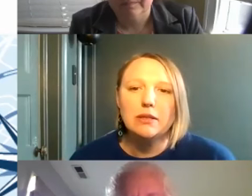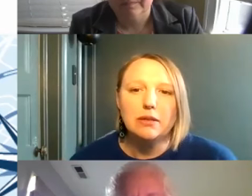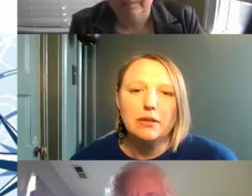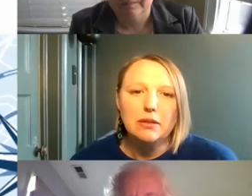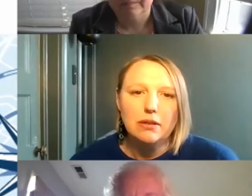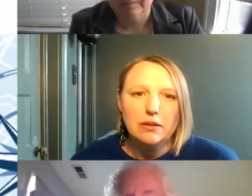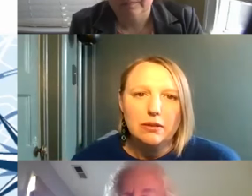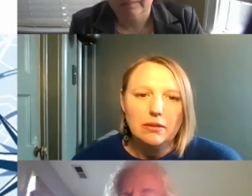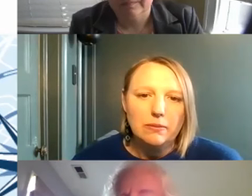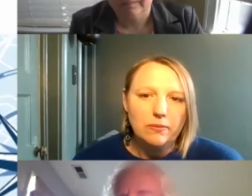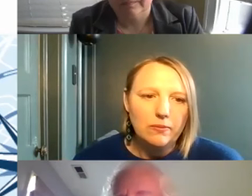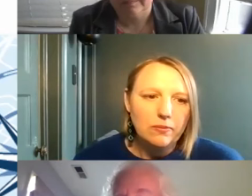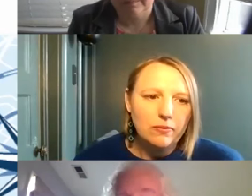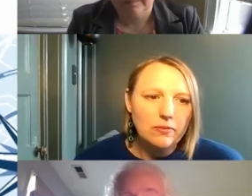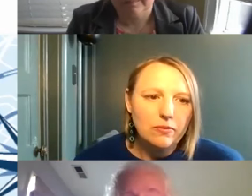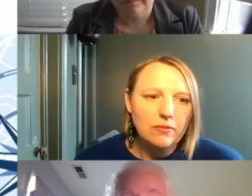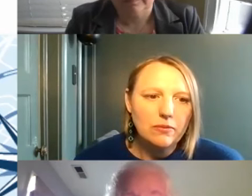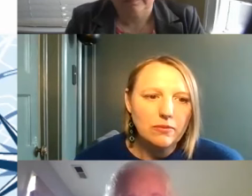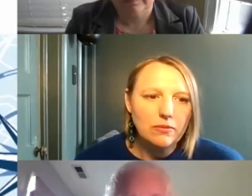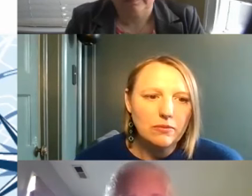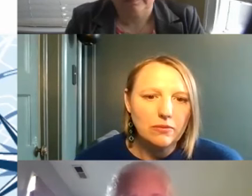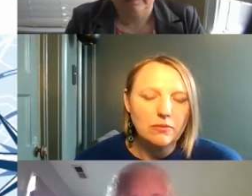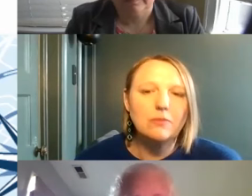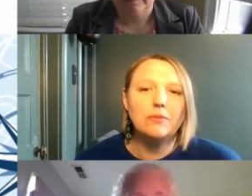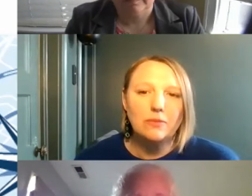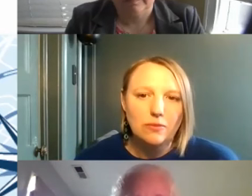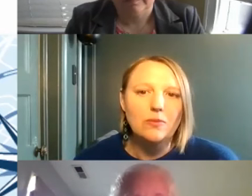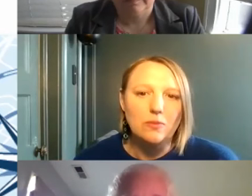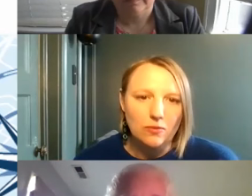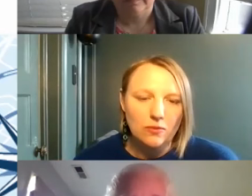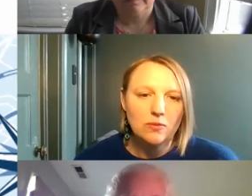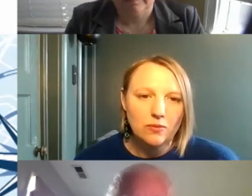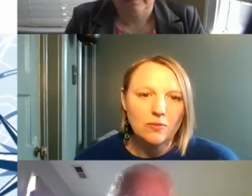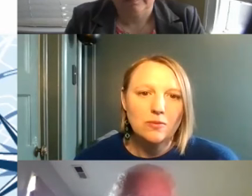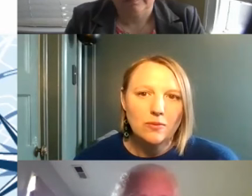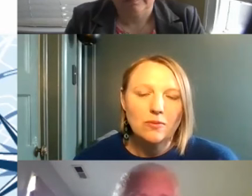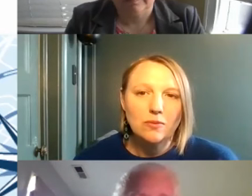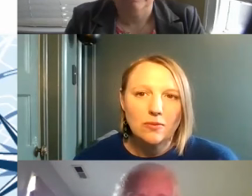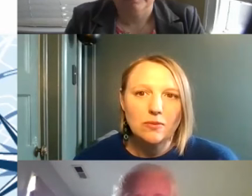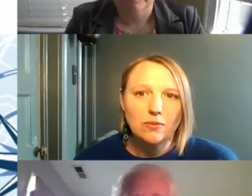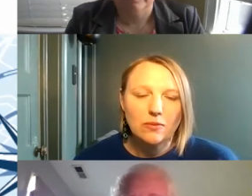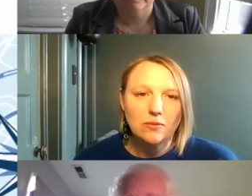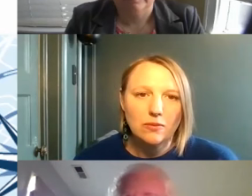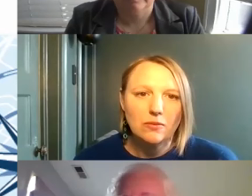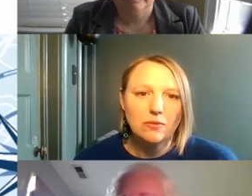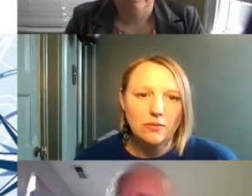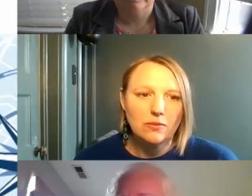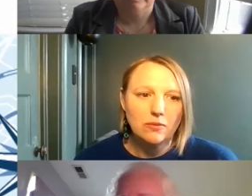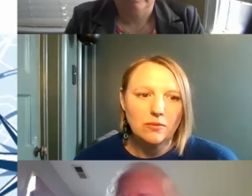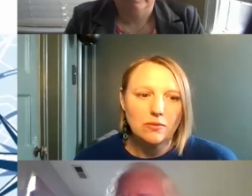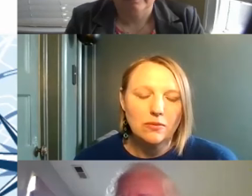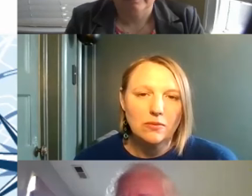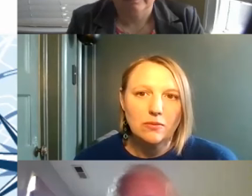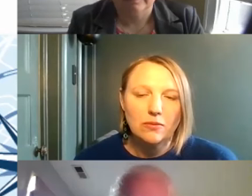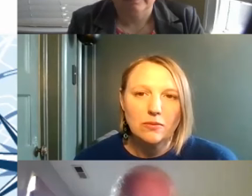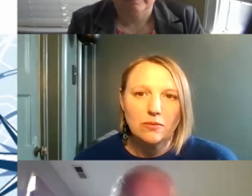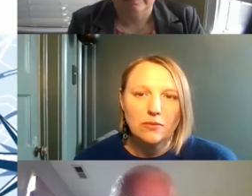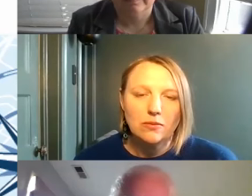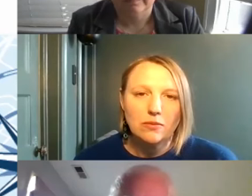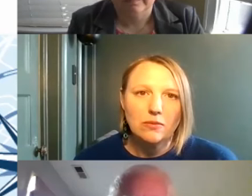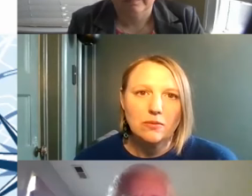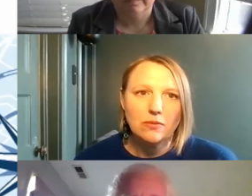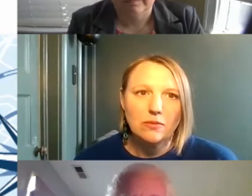trust. So quality supervision really matters. And in some states, maybe familiar with this, a long time ago, there